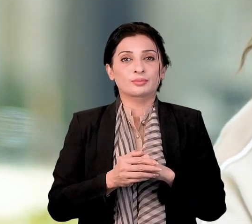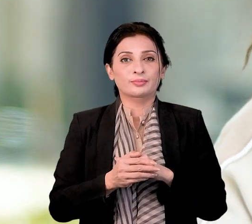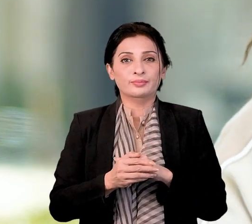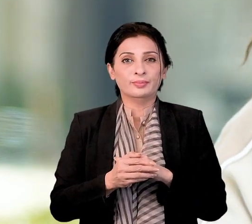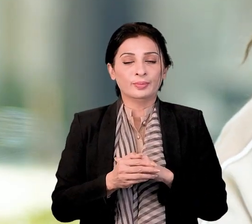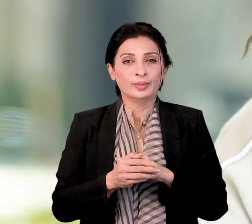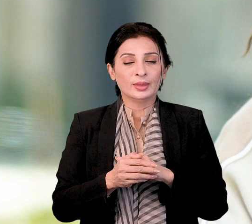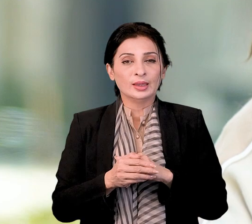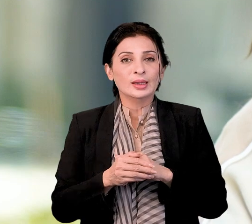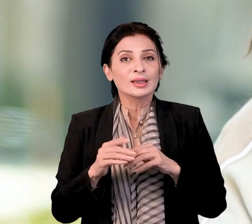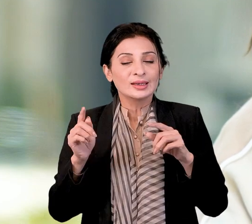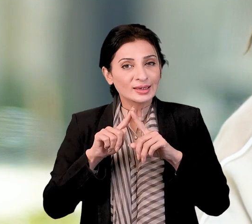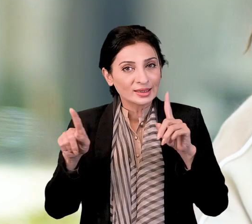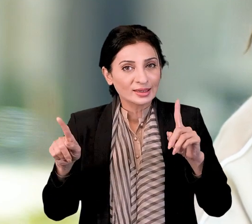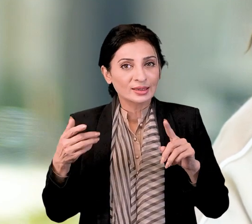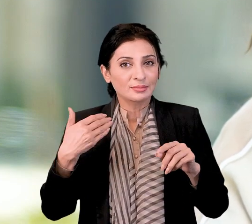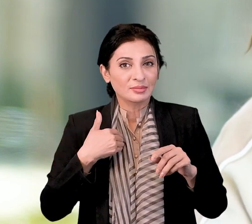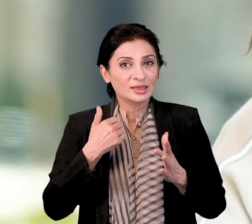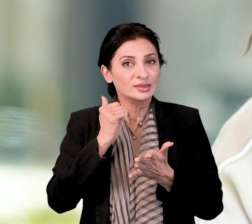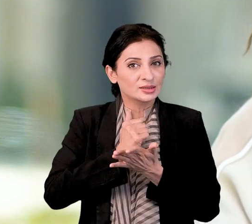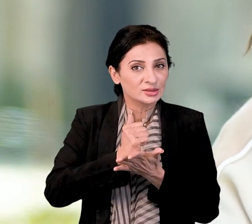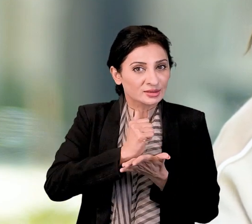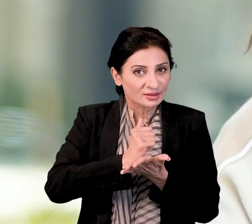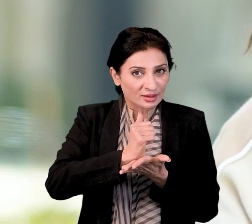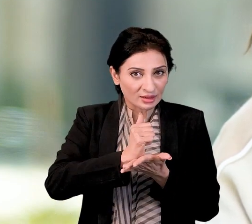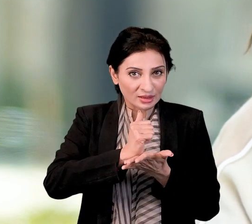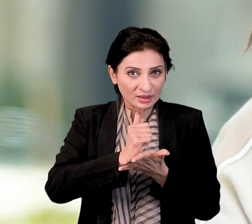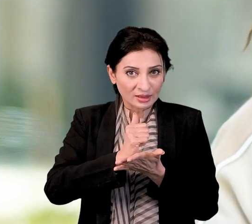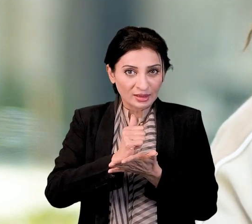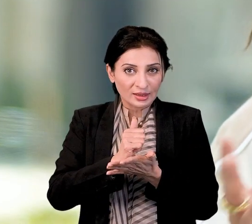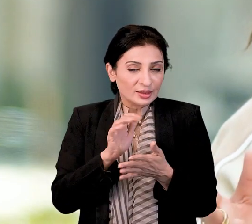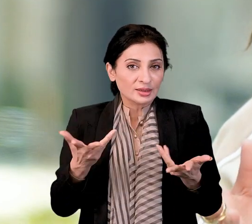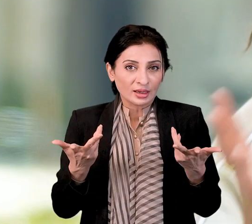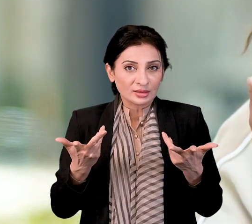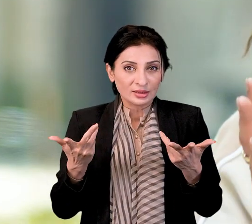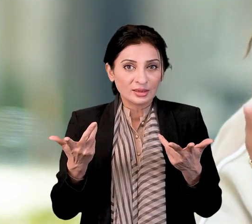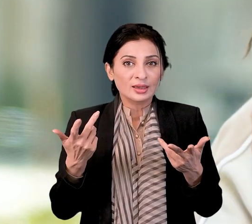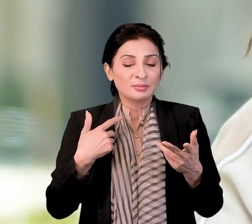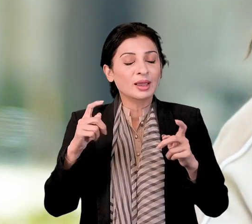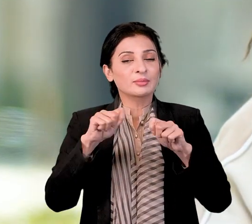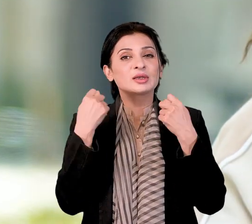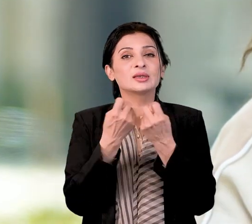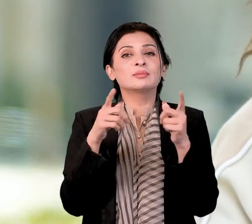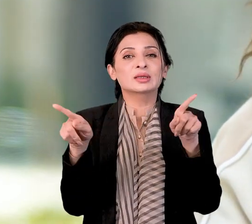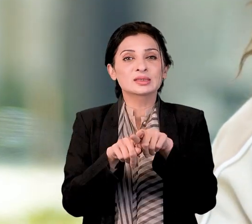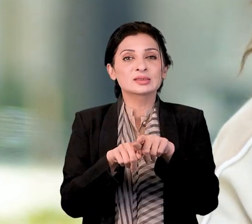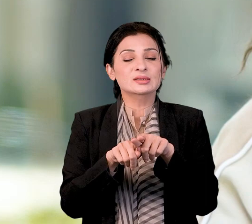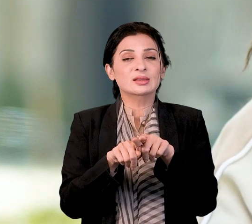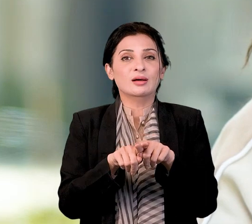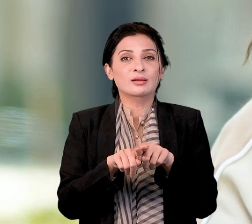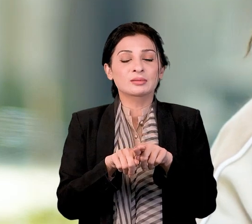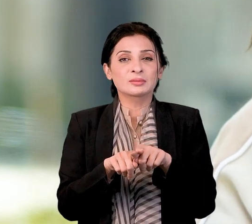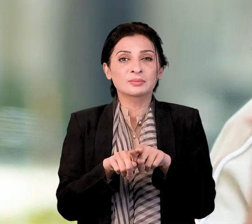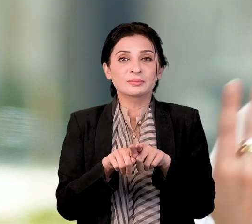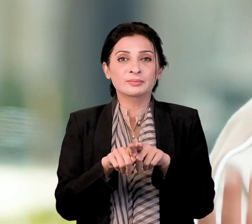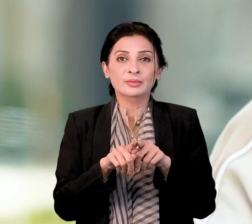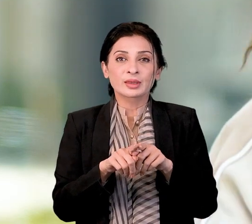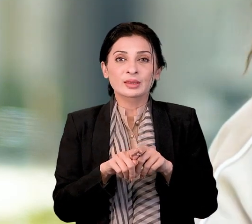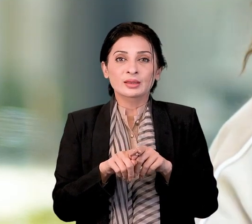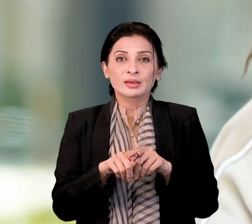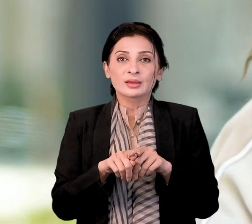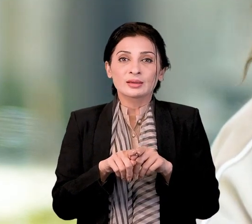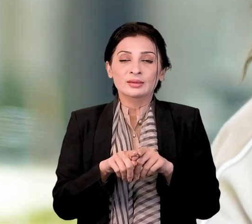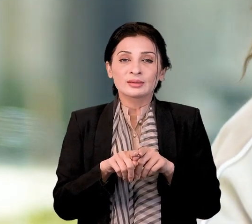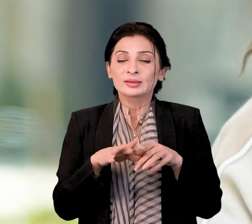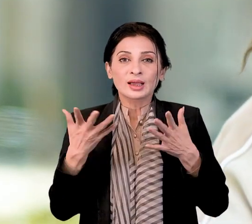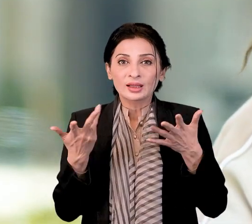along with my team, what we did was try to manage our operational costs rather than increase the prices